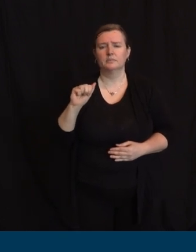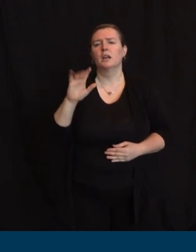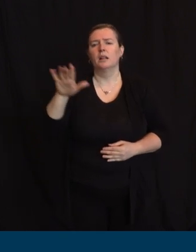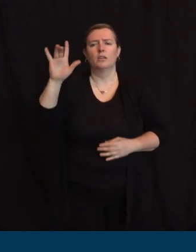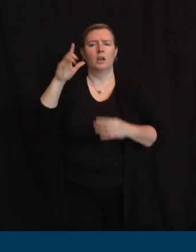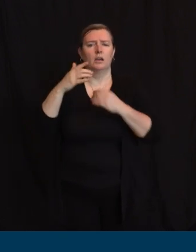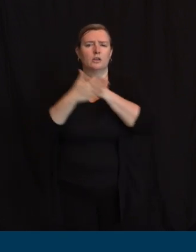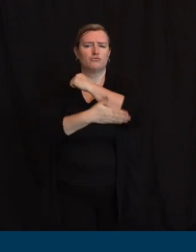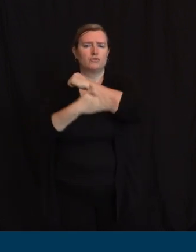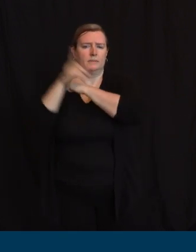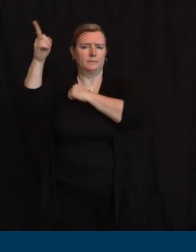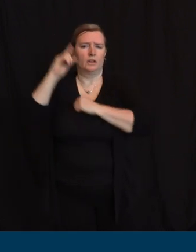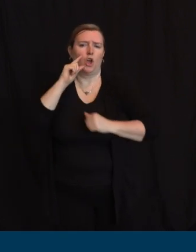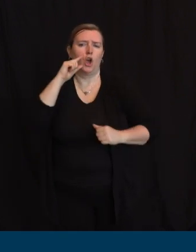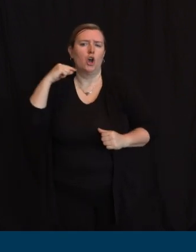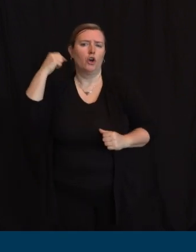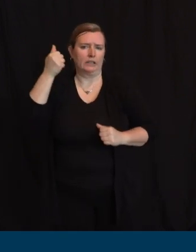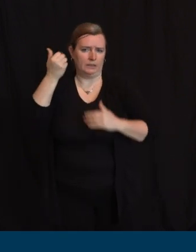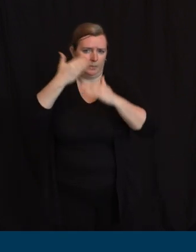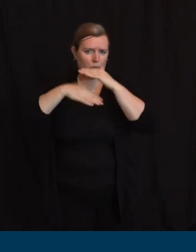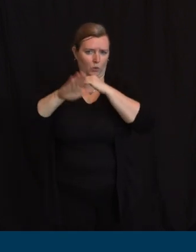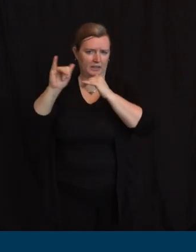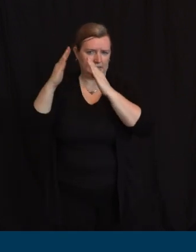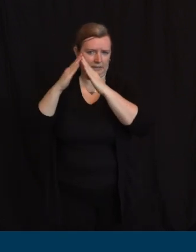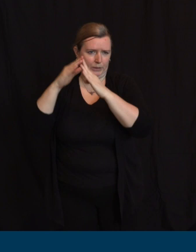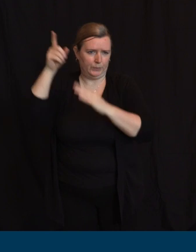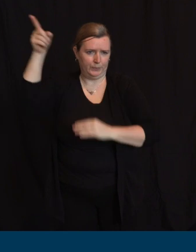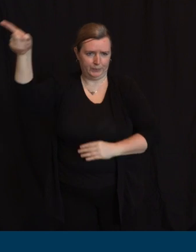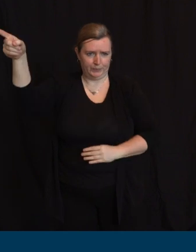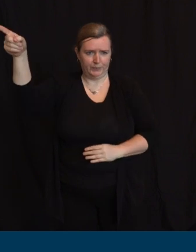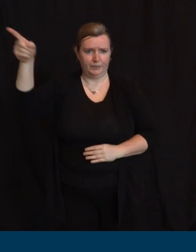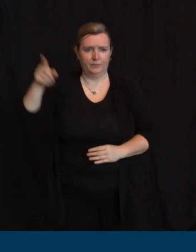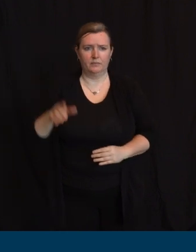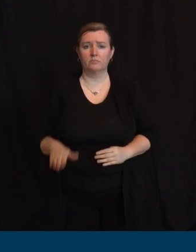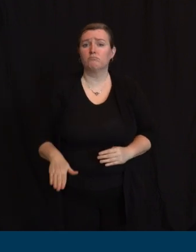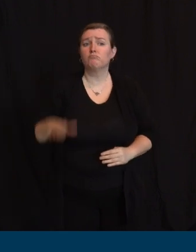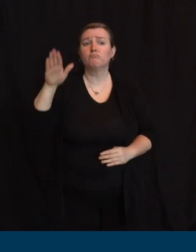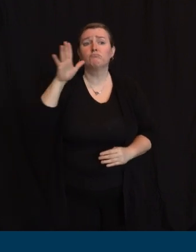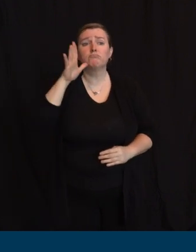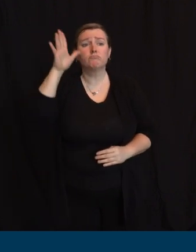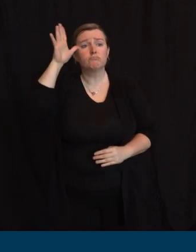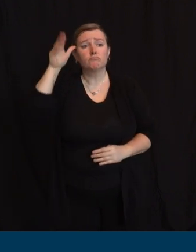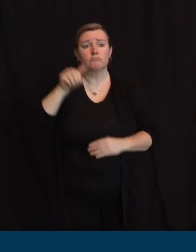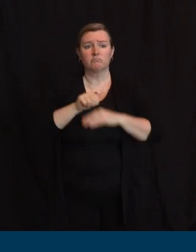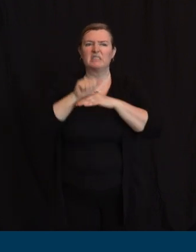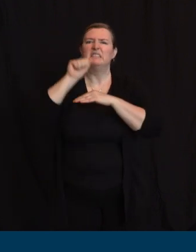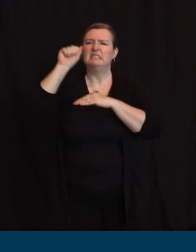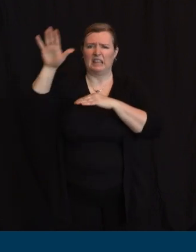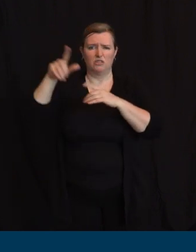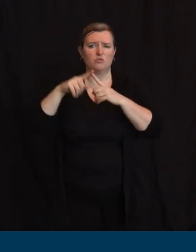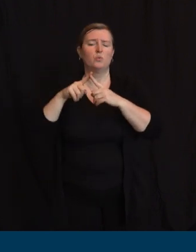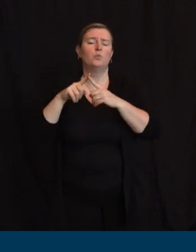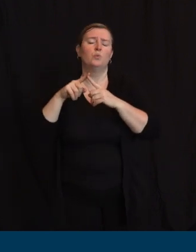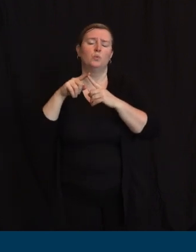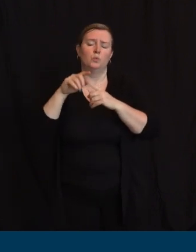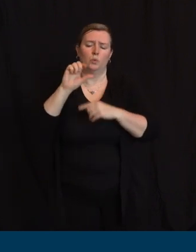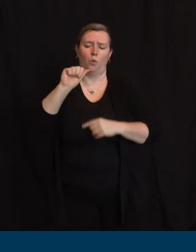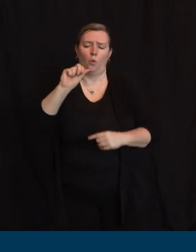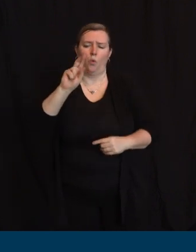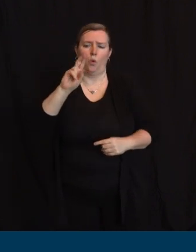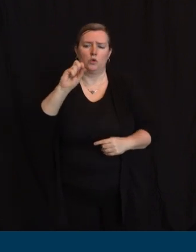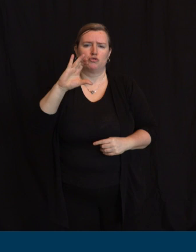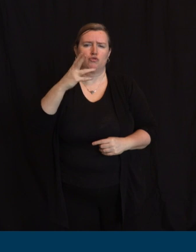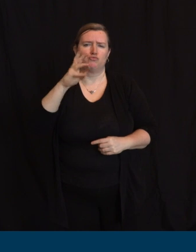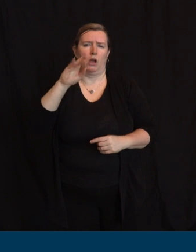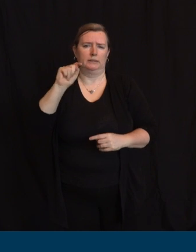the Nazis came, she and her parents were sent to Auschwitz. Her parents were murdered there. But she lied about her age,